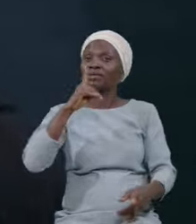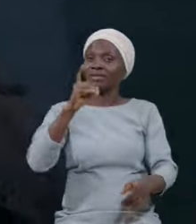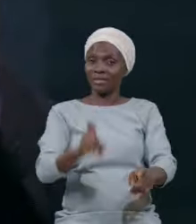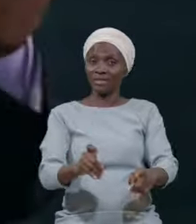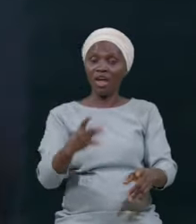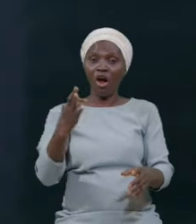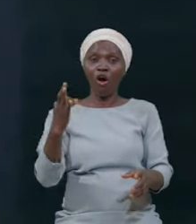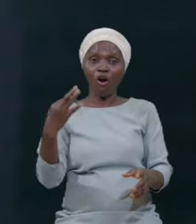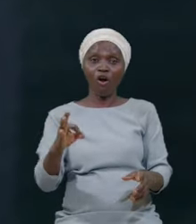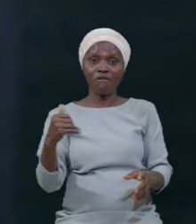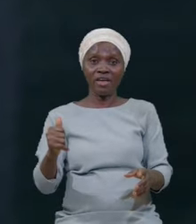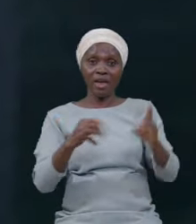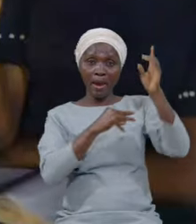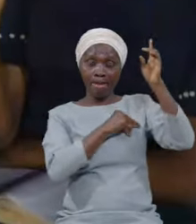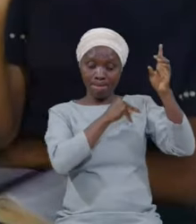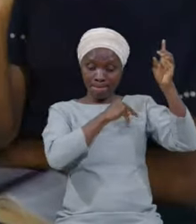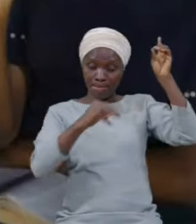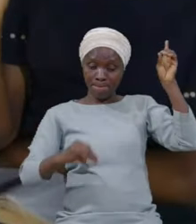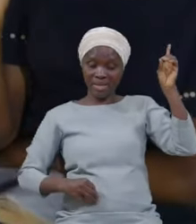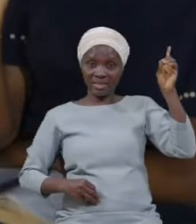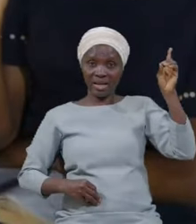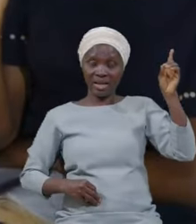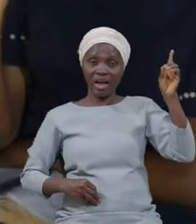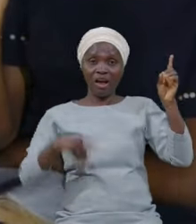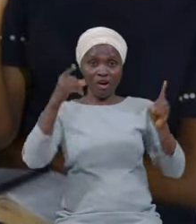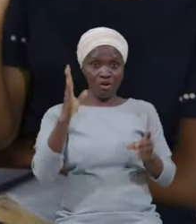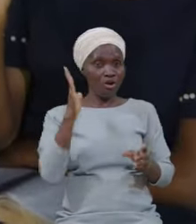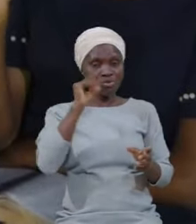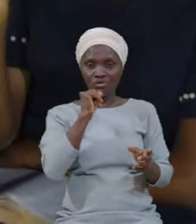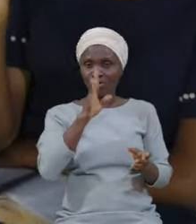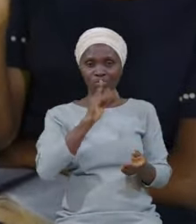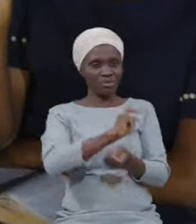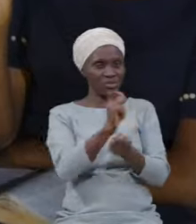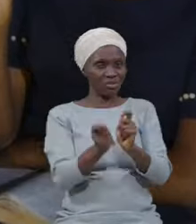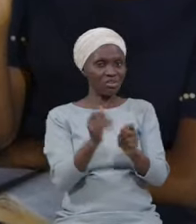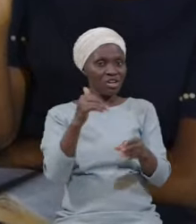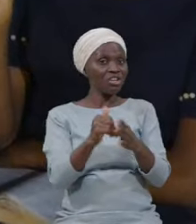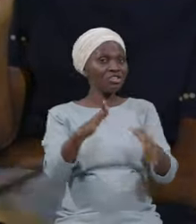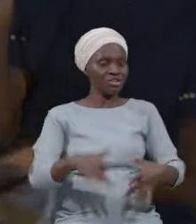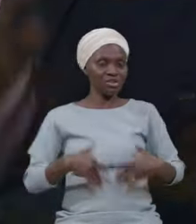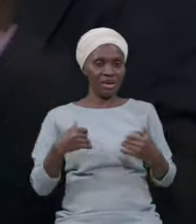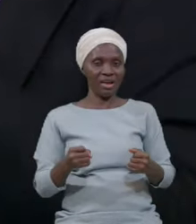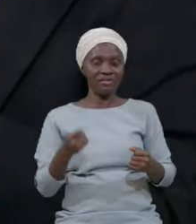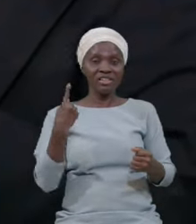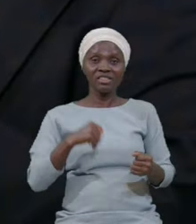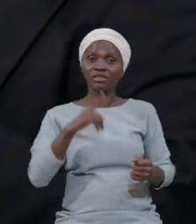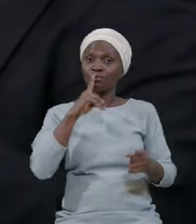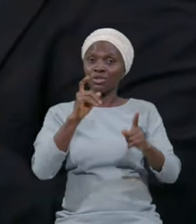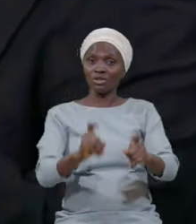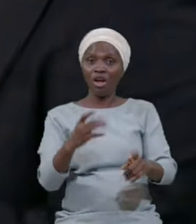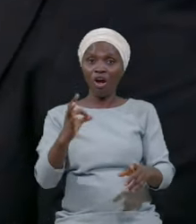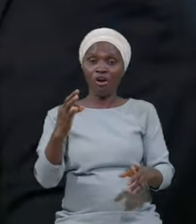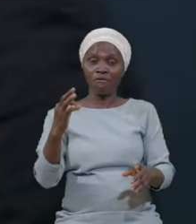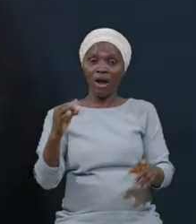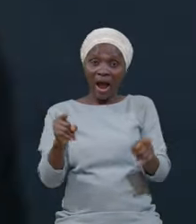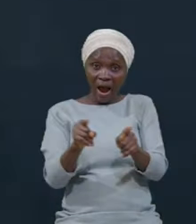be changed in your life. Amen. And the decree of the minister and the preacher here tonight,